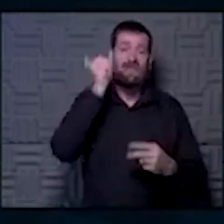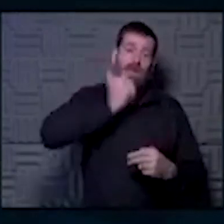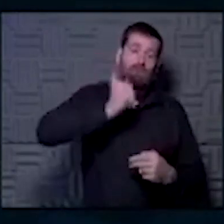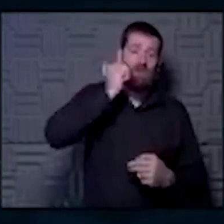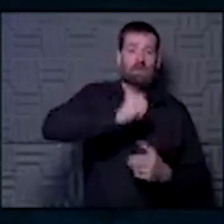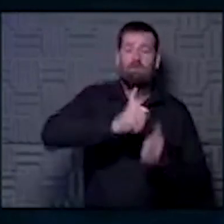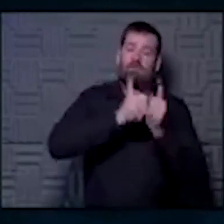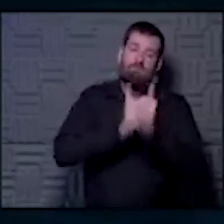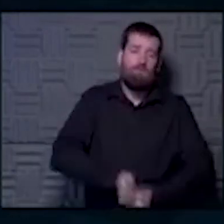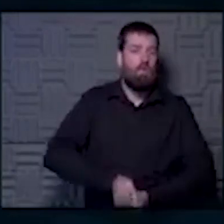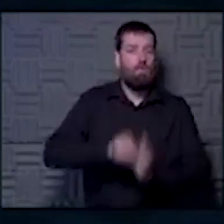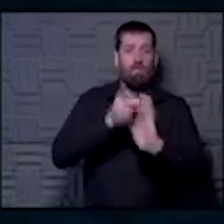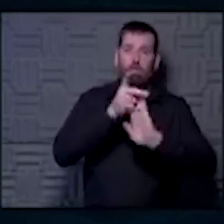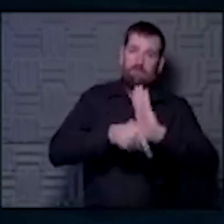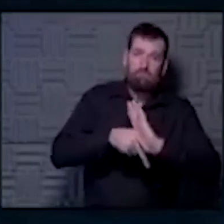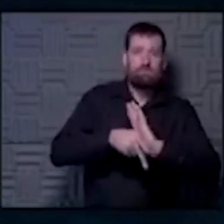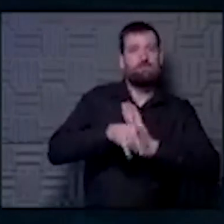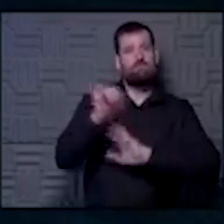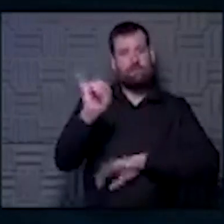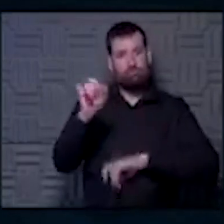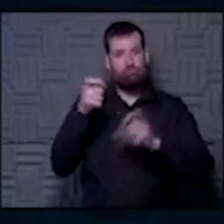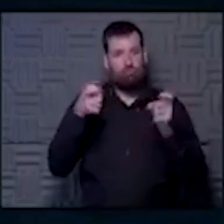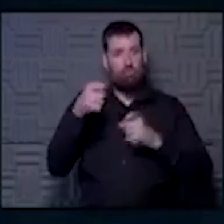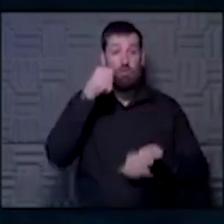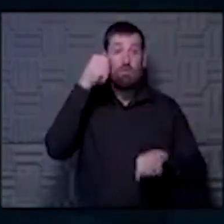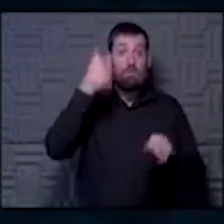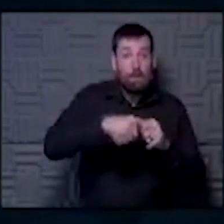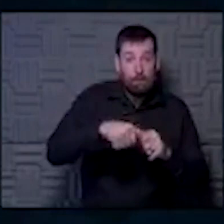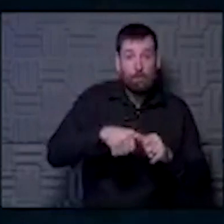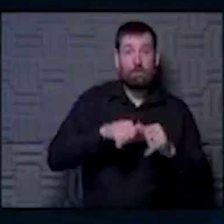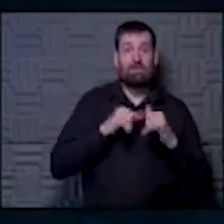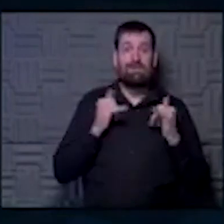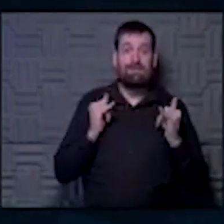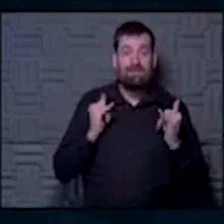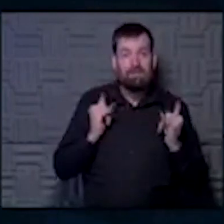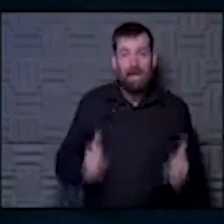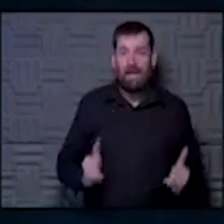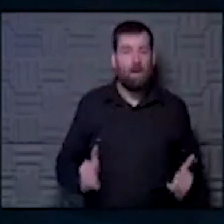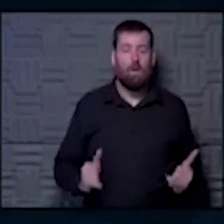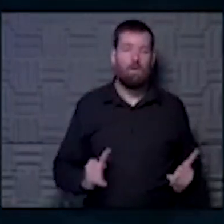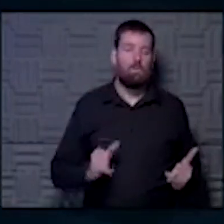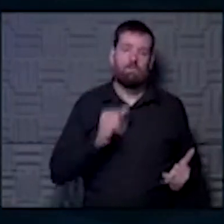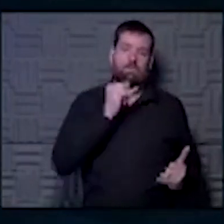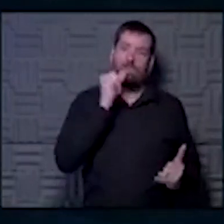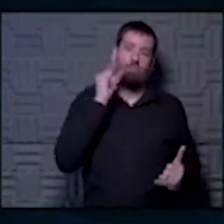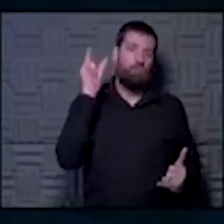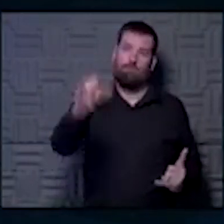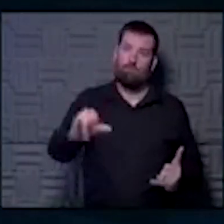pillars of infection control. And remember that now is not forever.